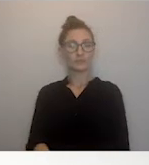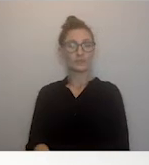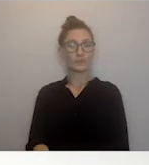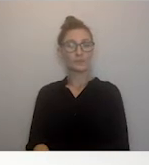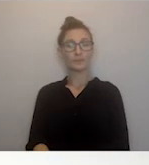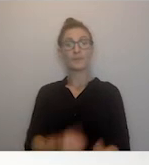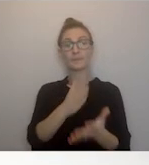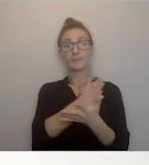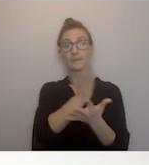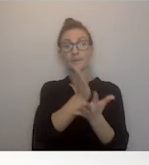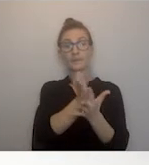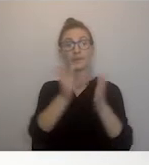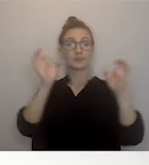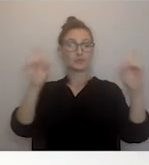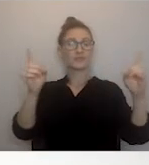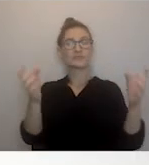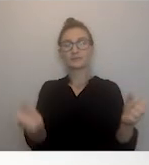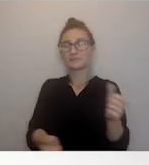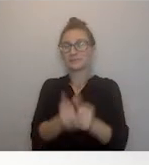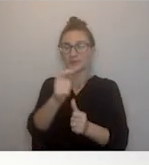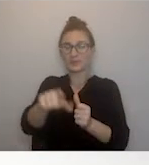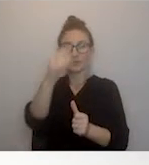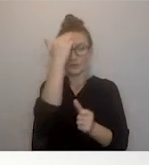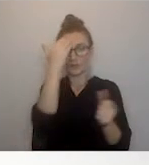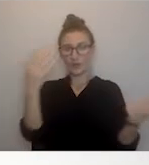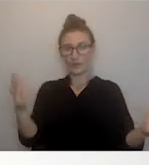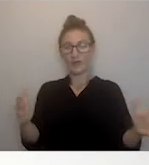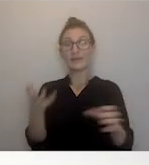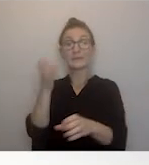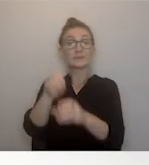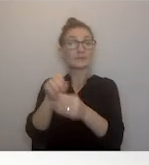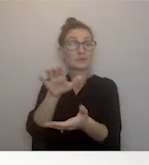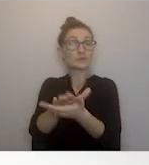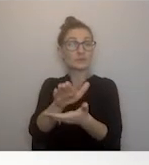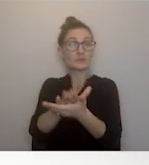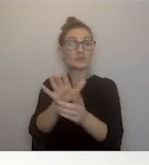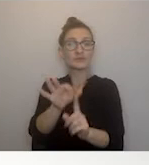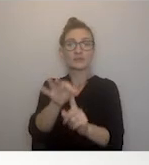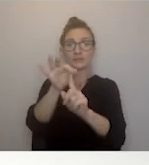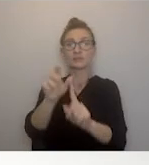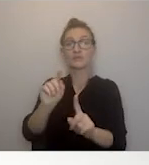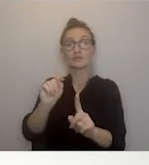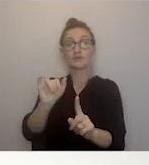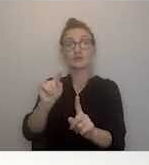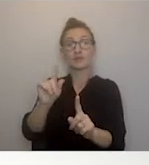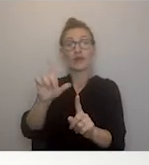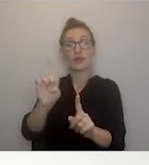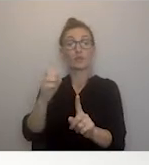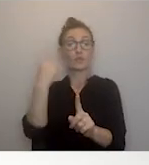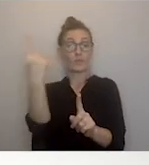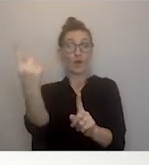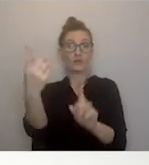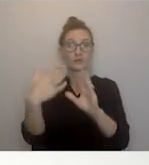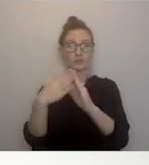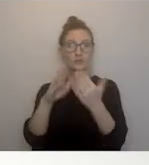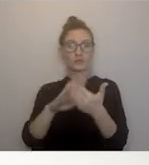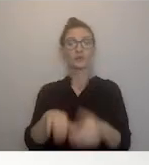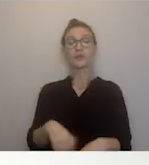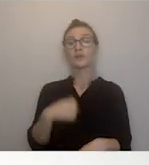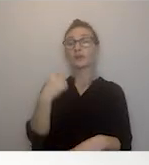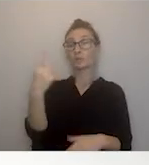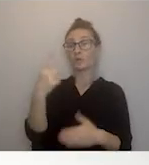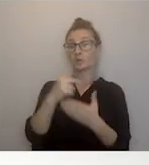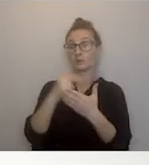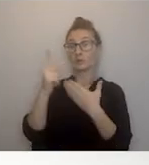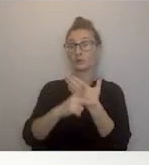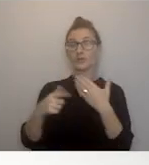unique population. In regards to education, I know we all know what that means. So getting into schools, especially our Title I communities. One